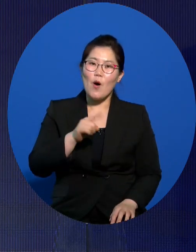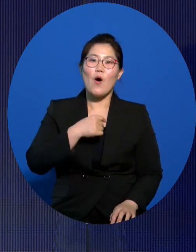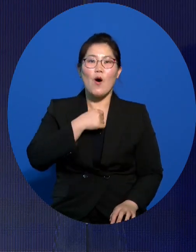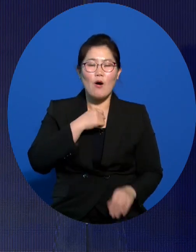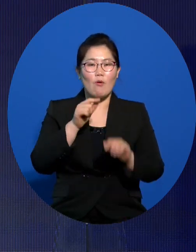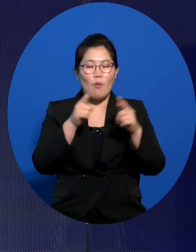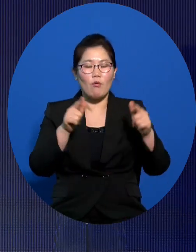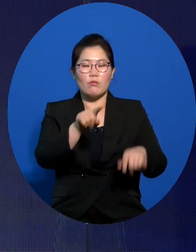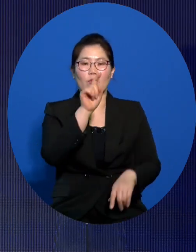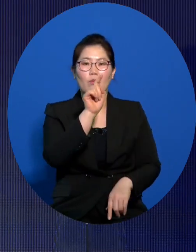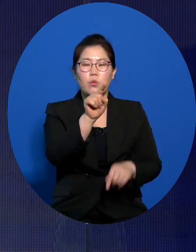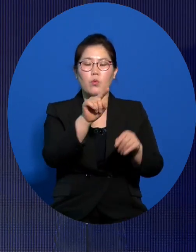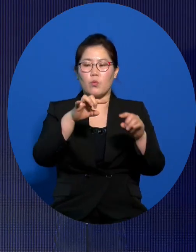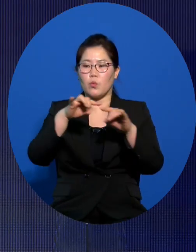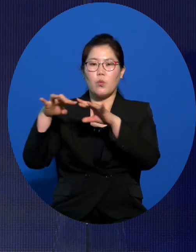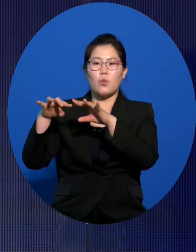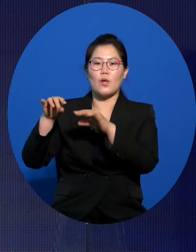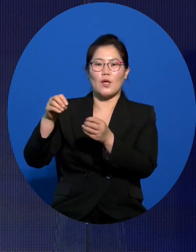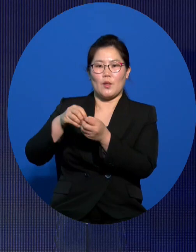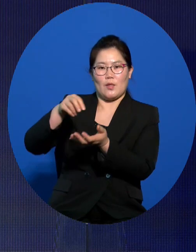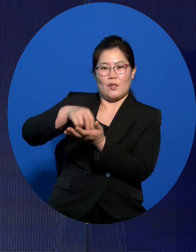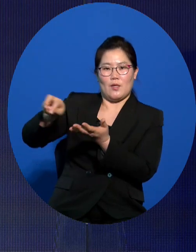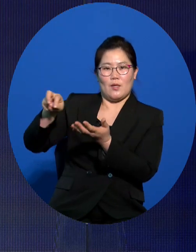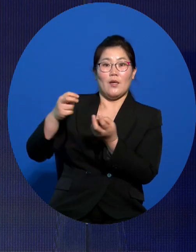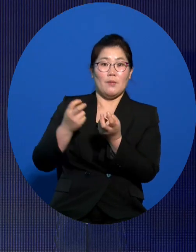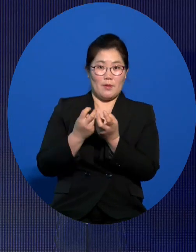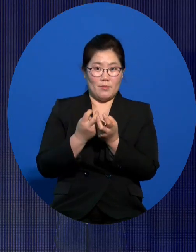more simple ways to communicate with the passengers.